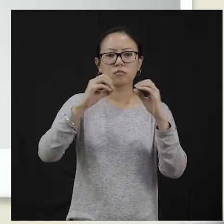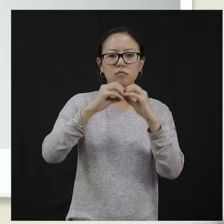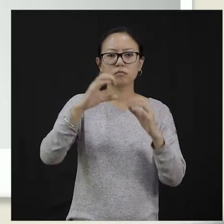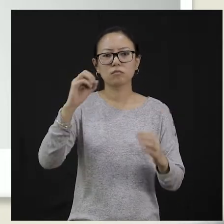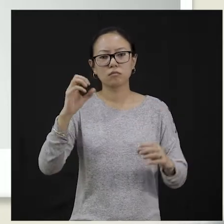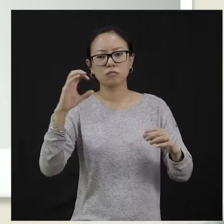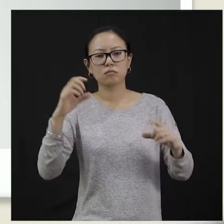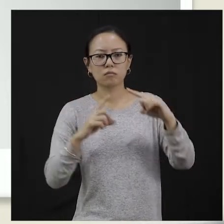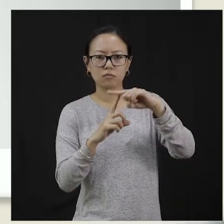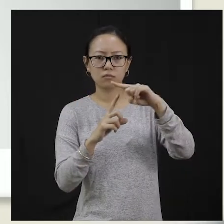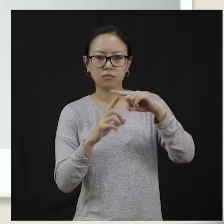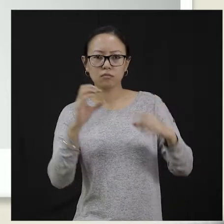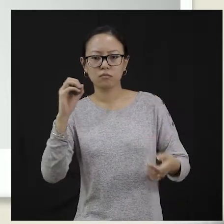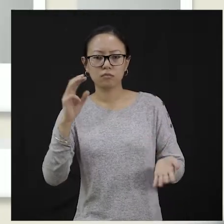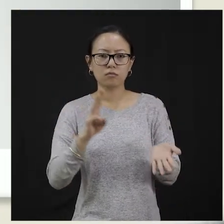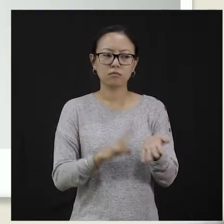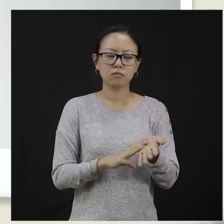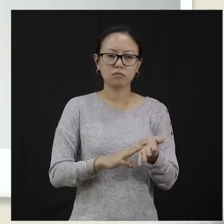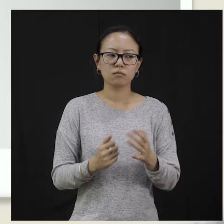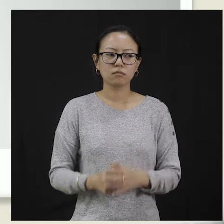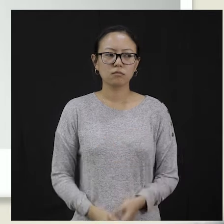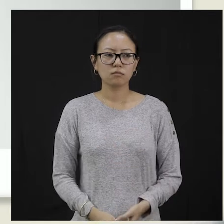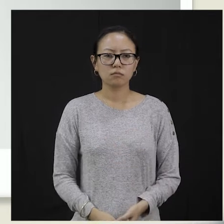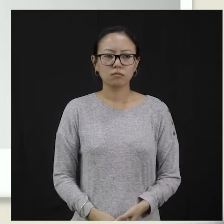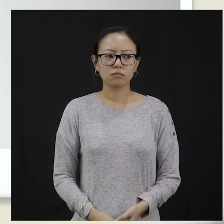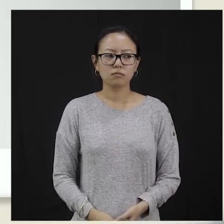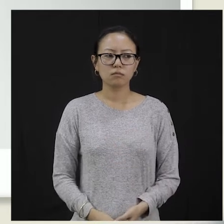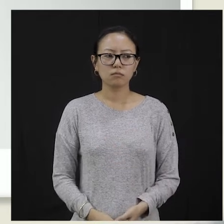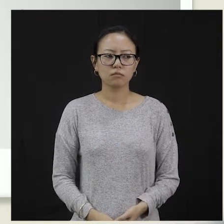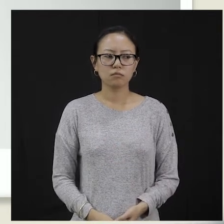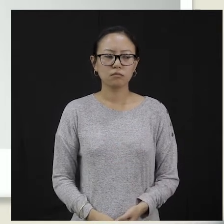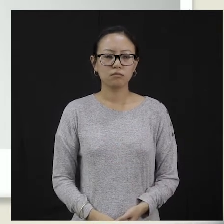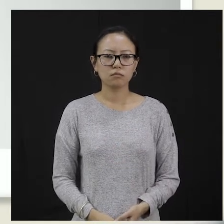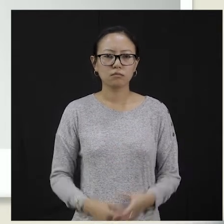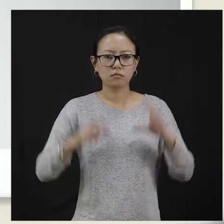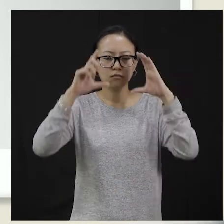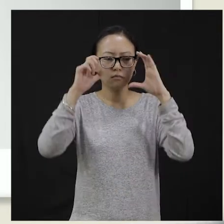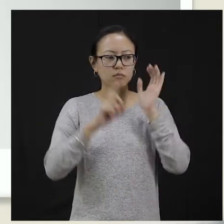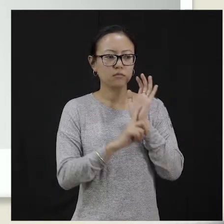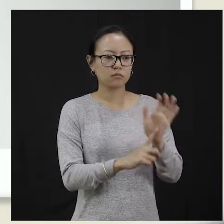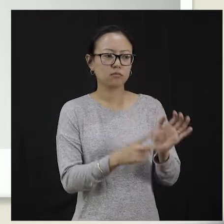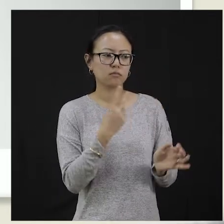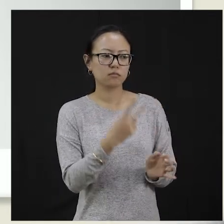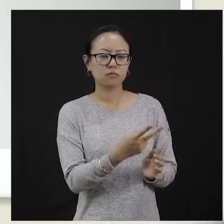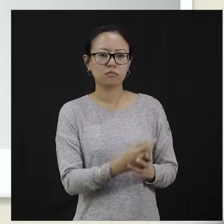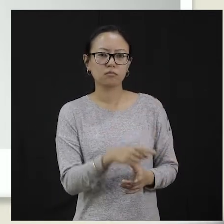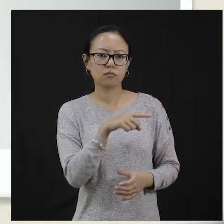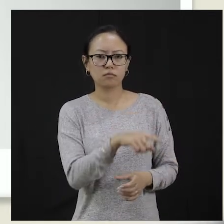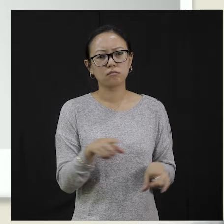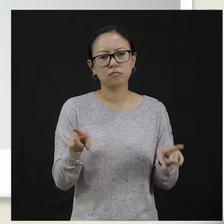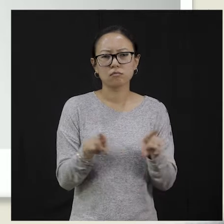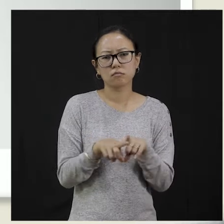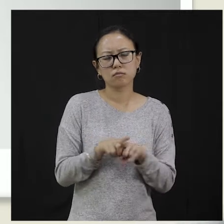B-O-T-T-O-M, bottom. Then, look here. You can see this picture also in your